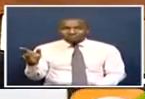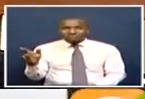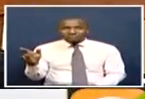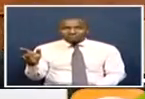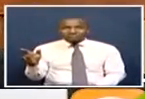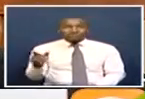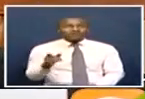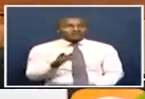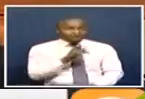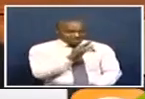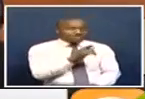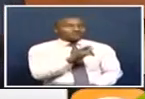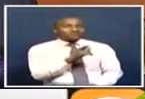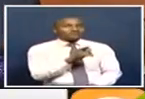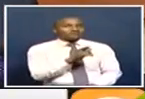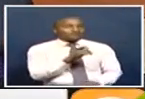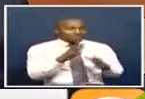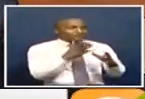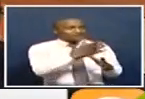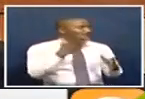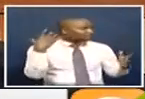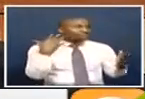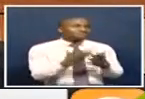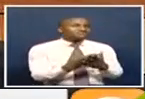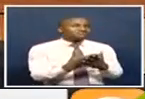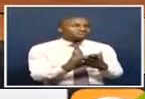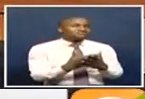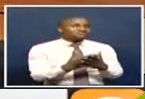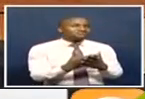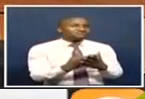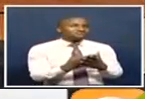birth, because that is a party which was there during Baba that time. Baba na Mama. Yeah, Baba na